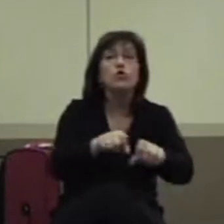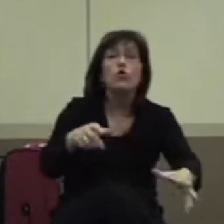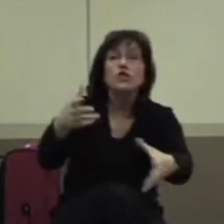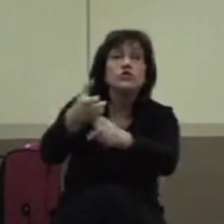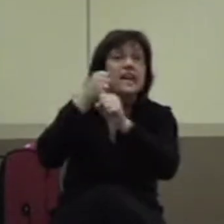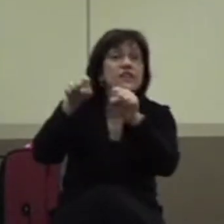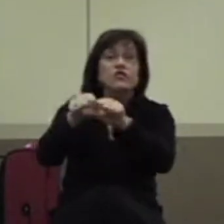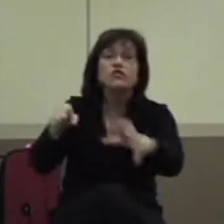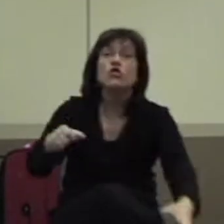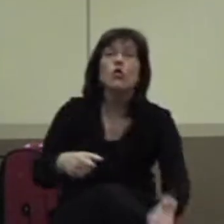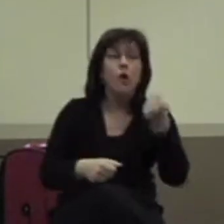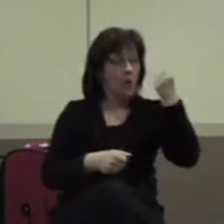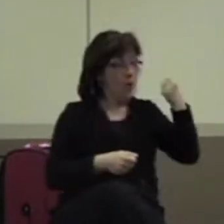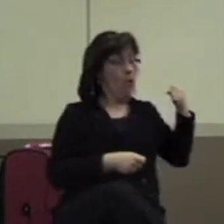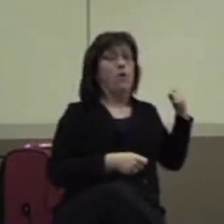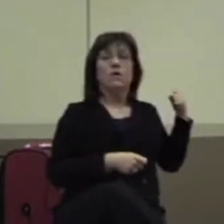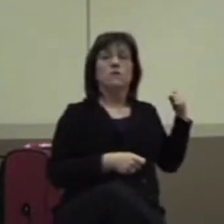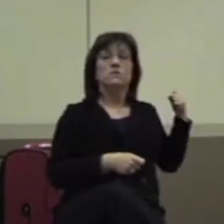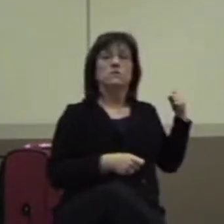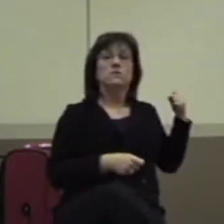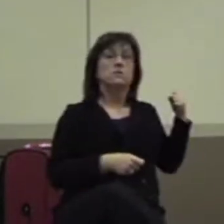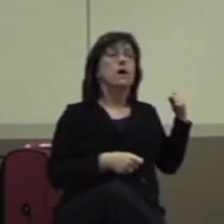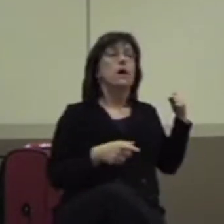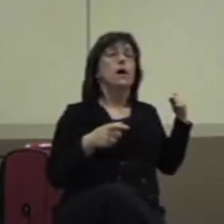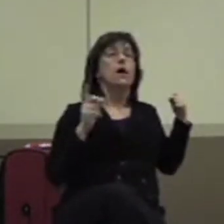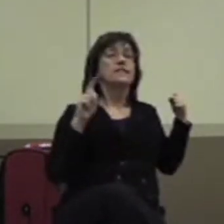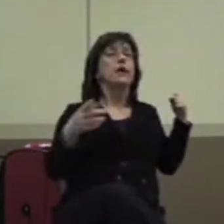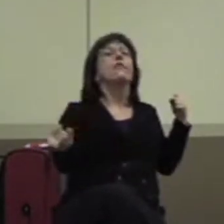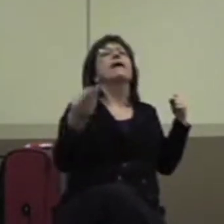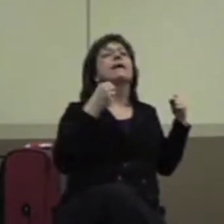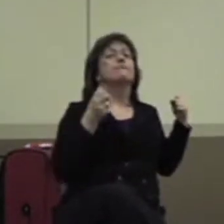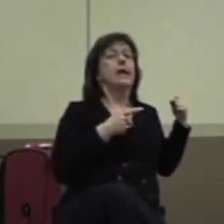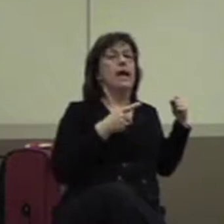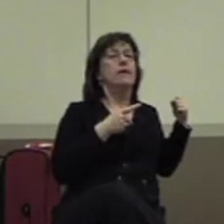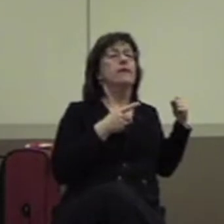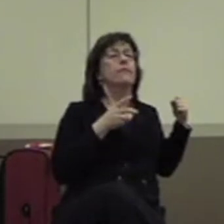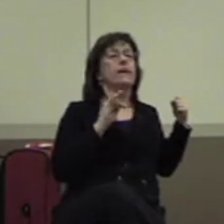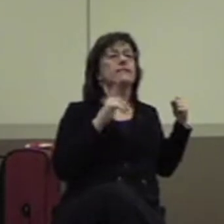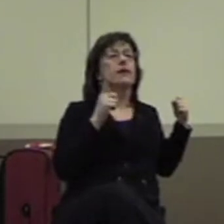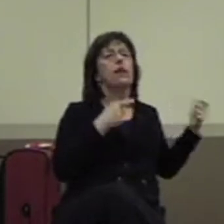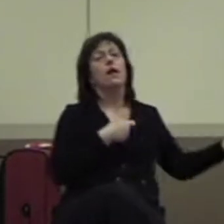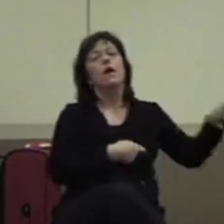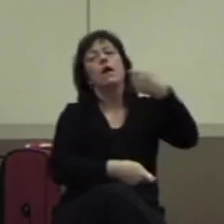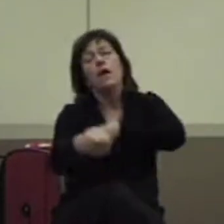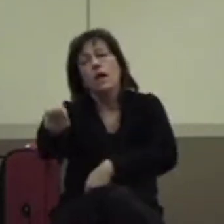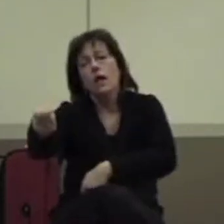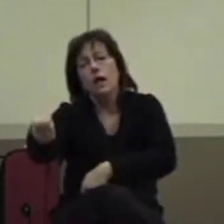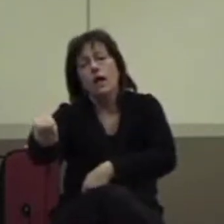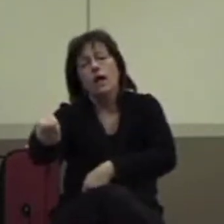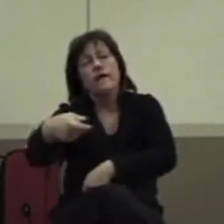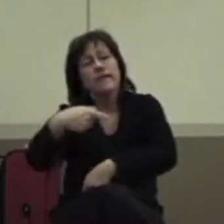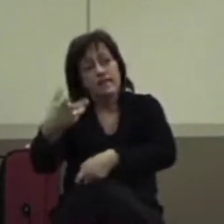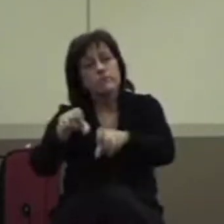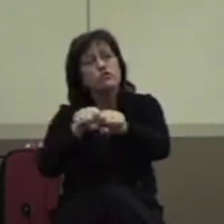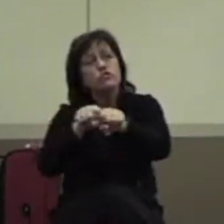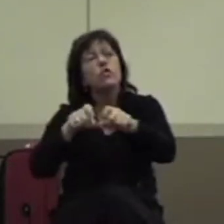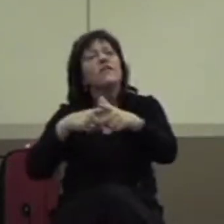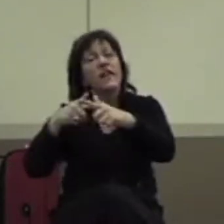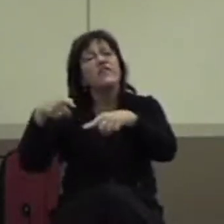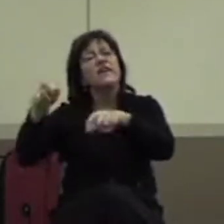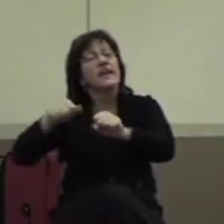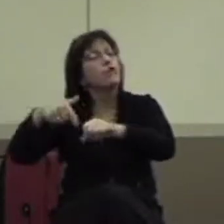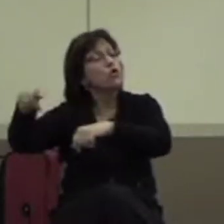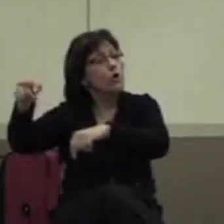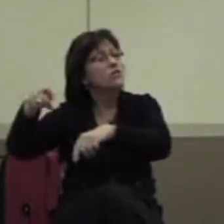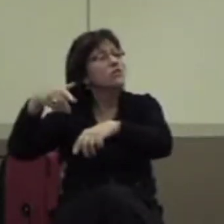shoe hostage, and then they won't go to their next class until they get their shoe back. So you'll get your pencil back, you give them